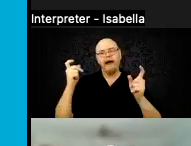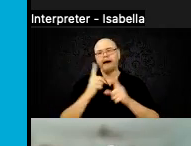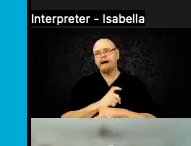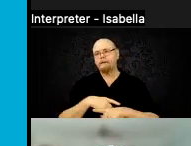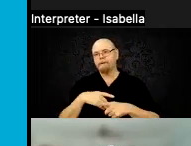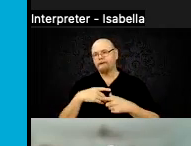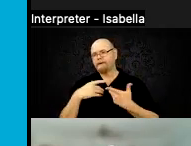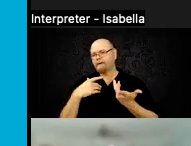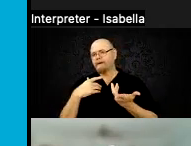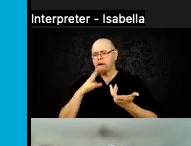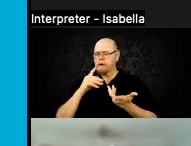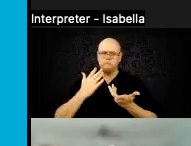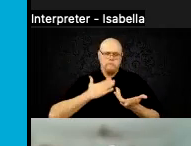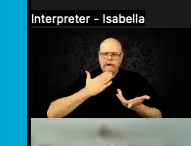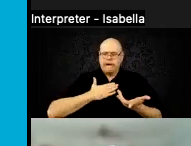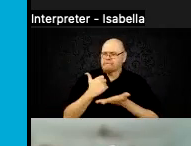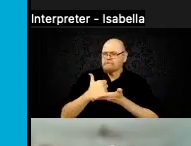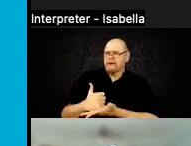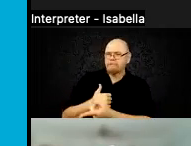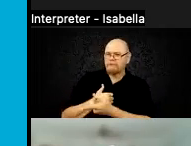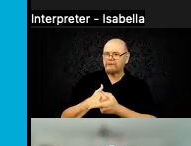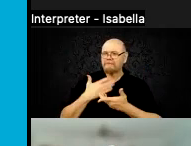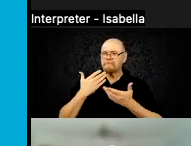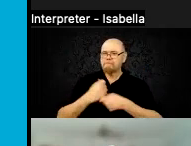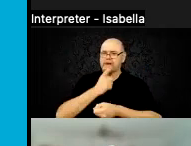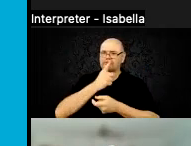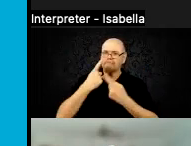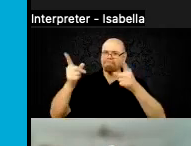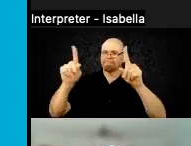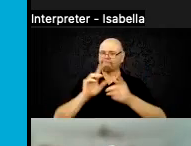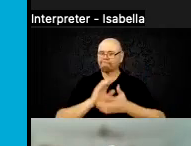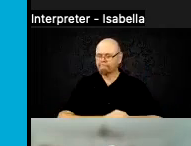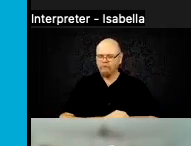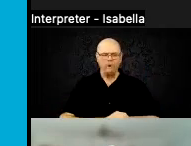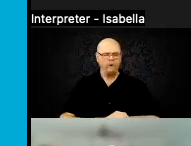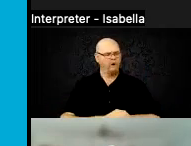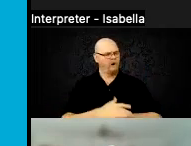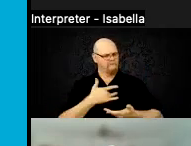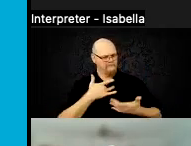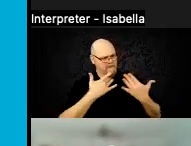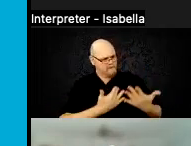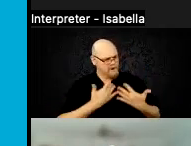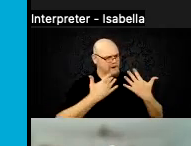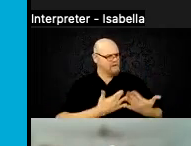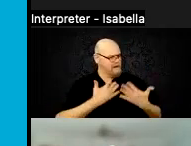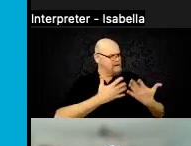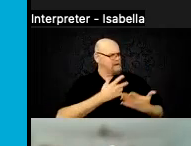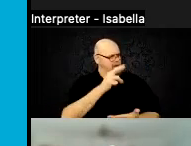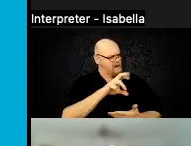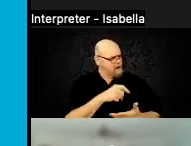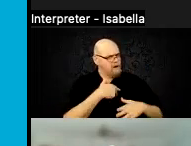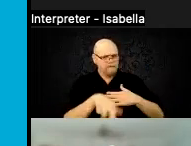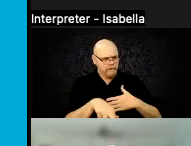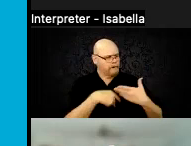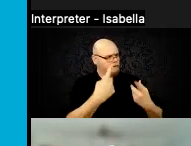help with that process and make sure that it goes through. If a person is waiting for DRS to follow up on a referral, right? So if you've